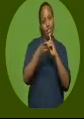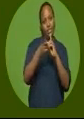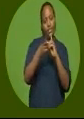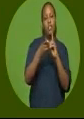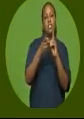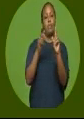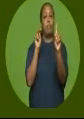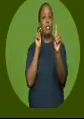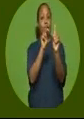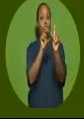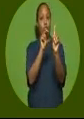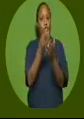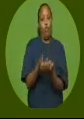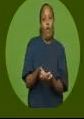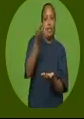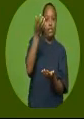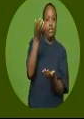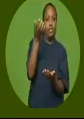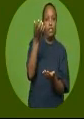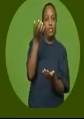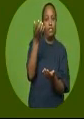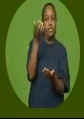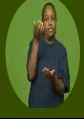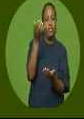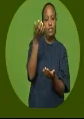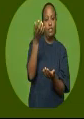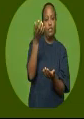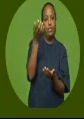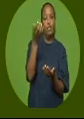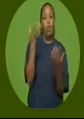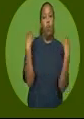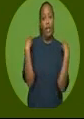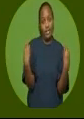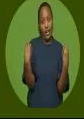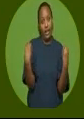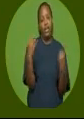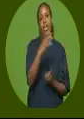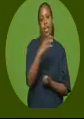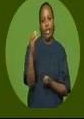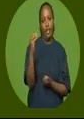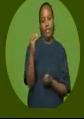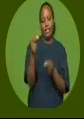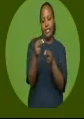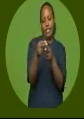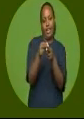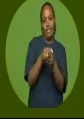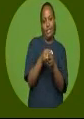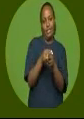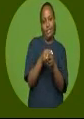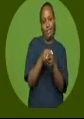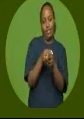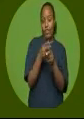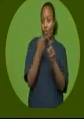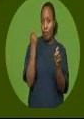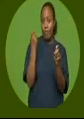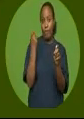the perspective of wealth, welfare, and scarcity.